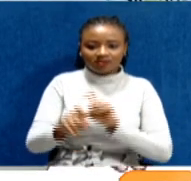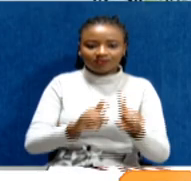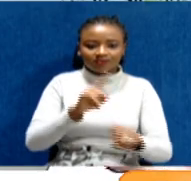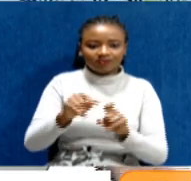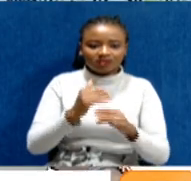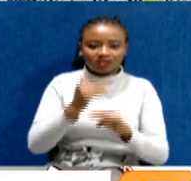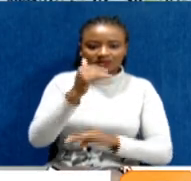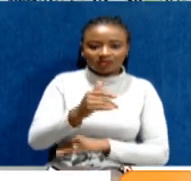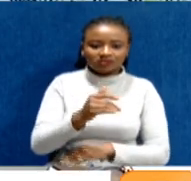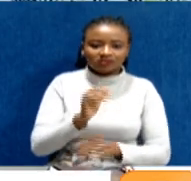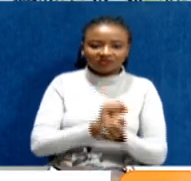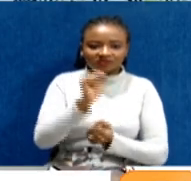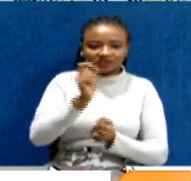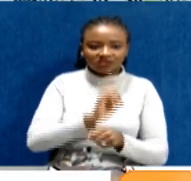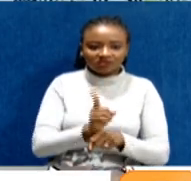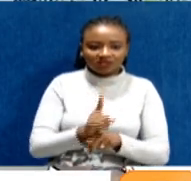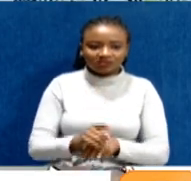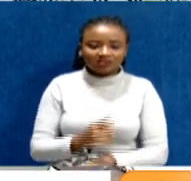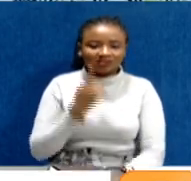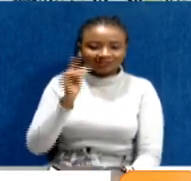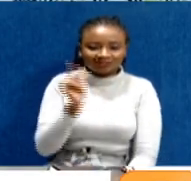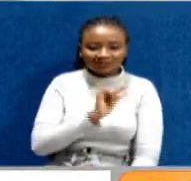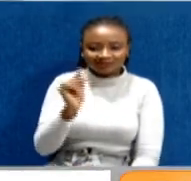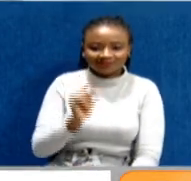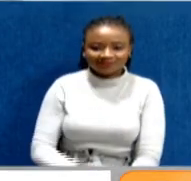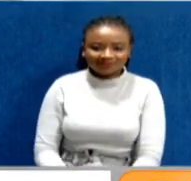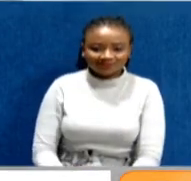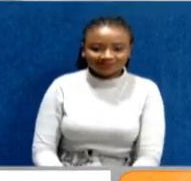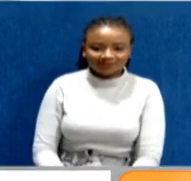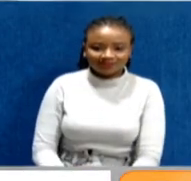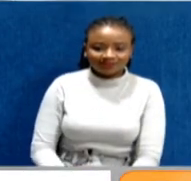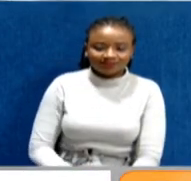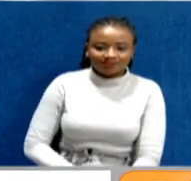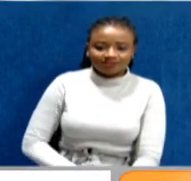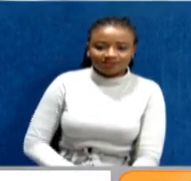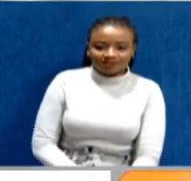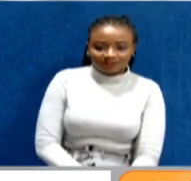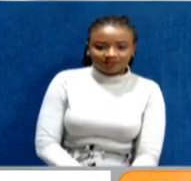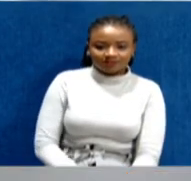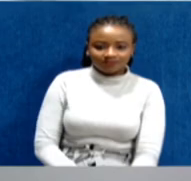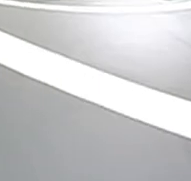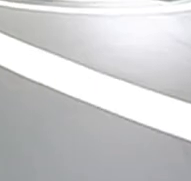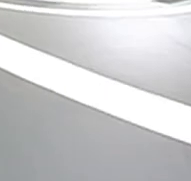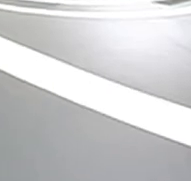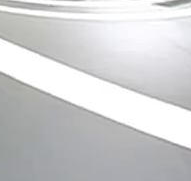next 15 minutes. See you in a bit.